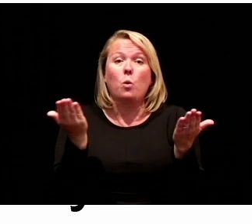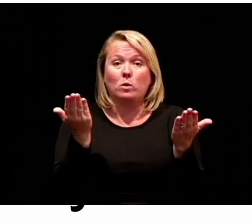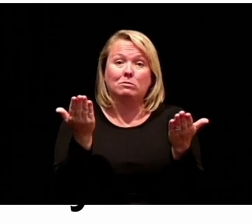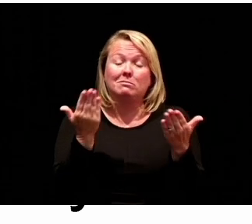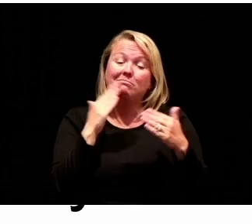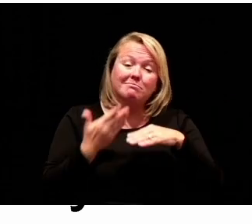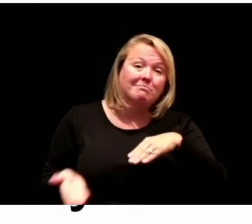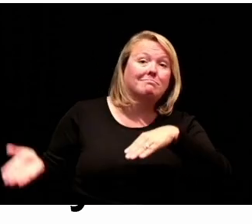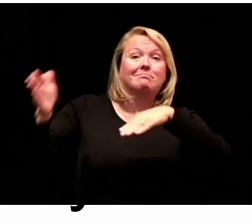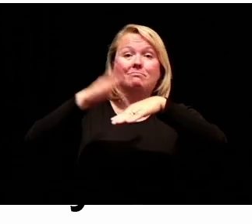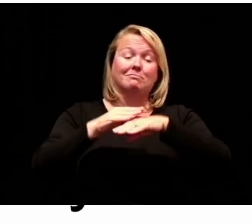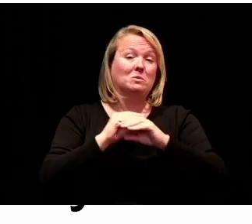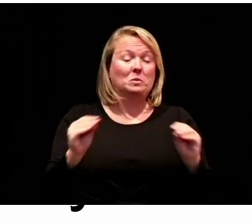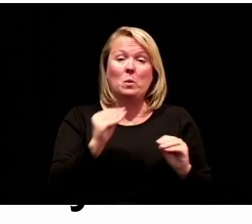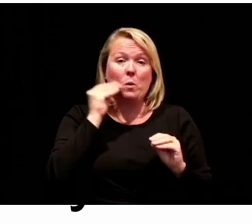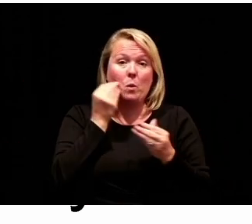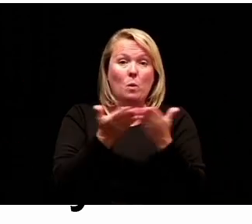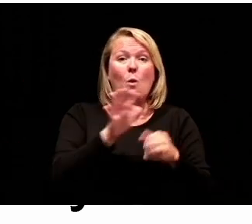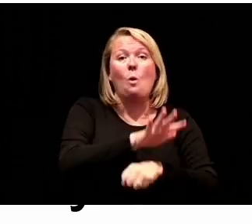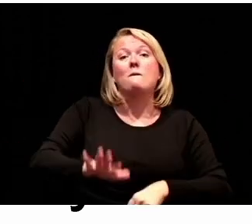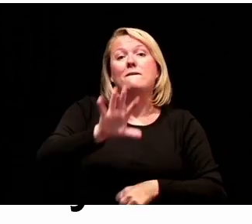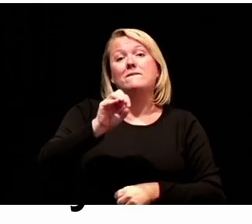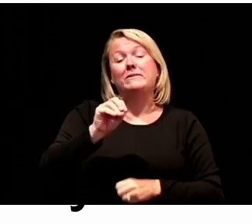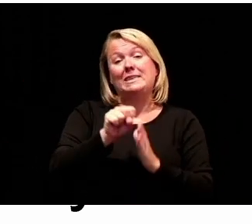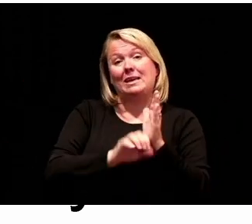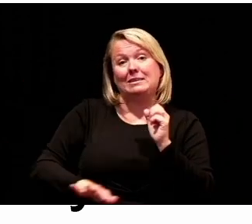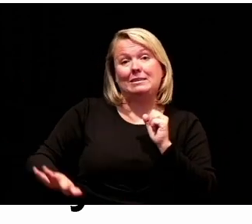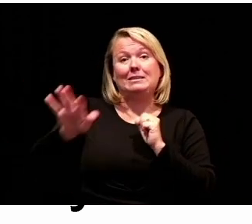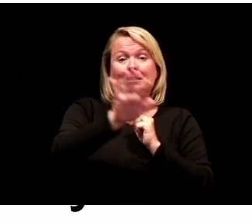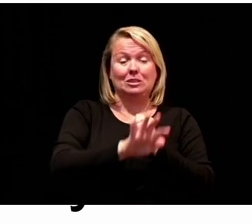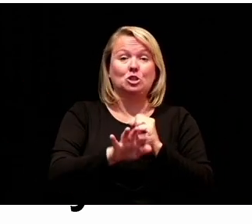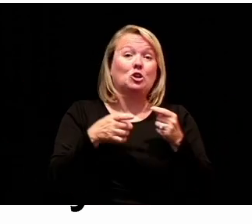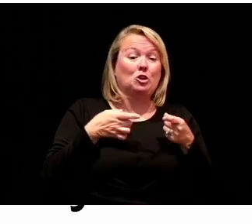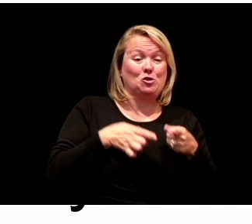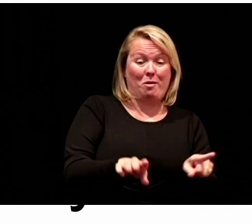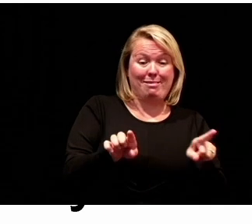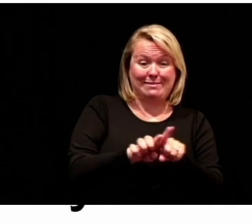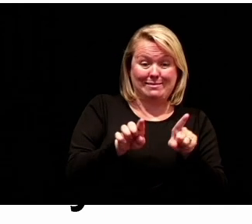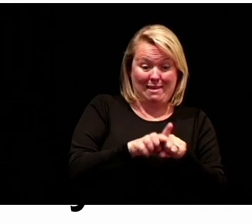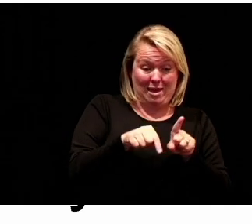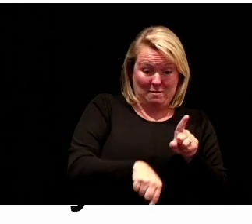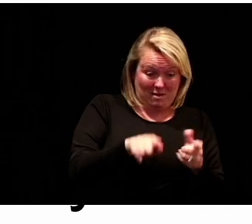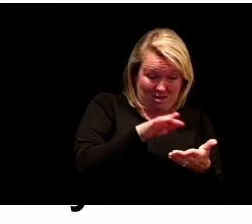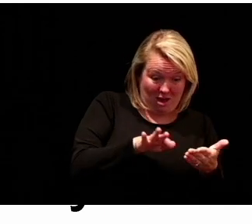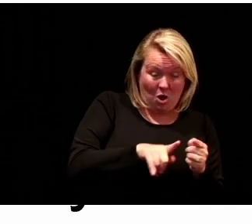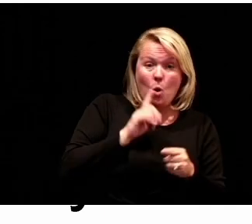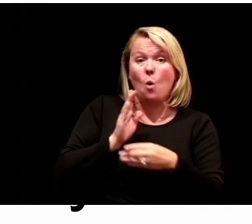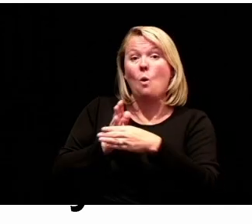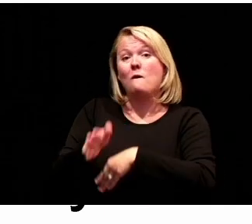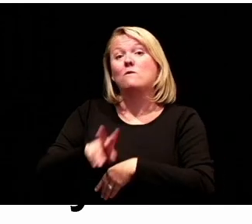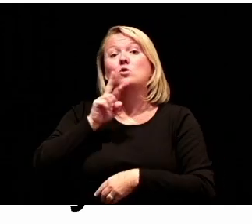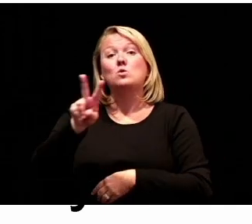feedback. The second picture is a picture from San Diego where police is raiding homeless encampment, I guess, and